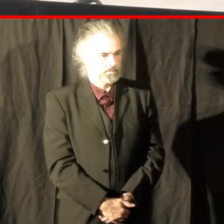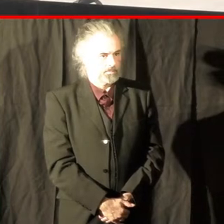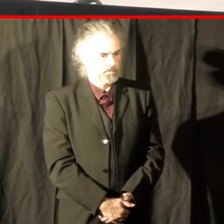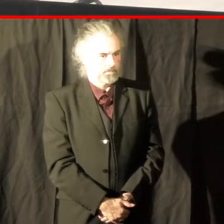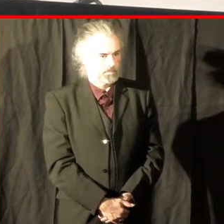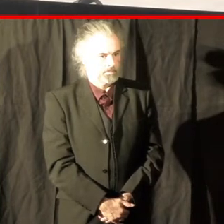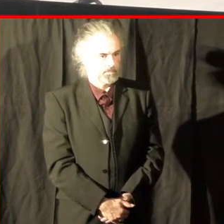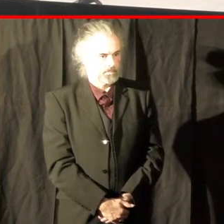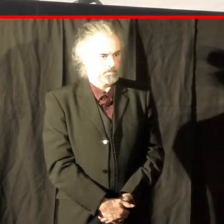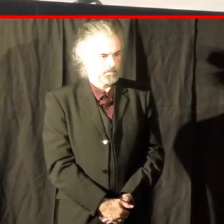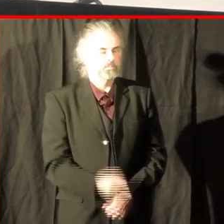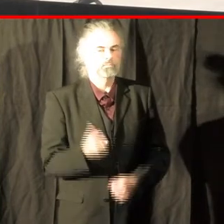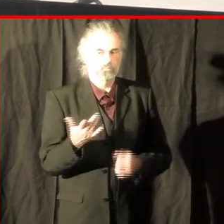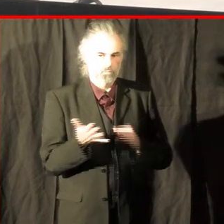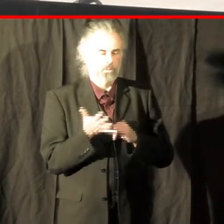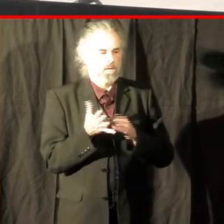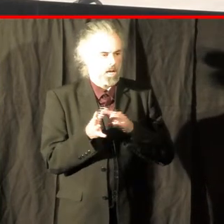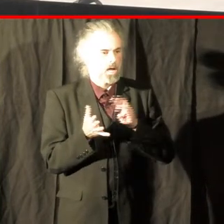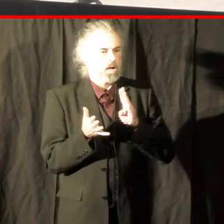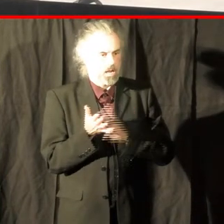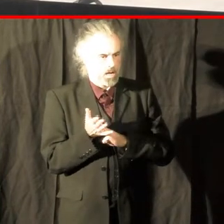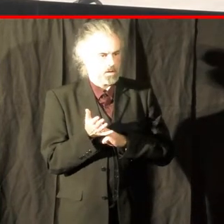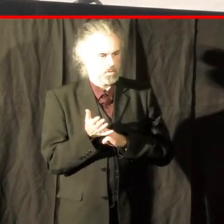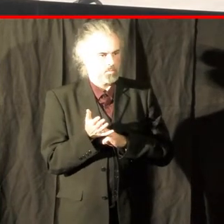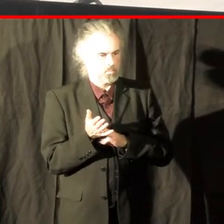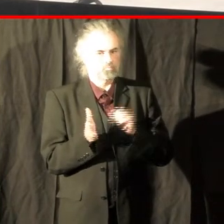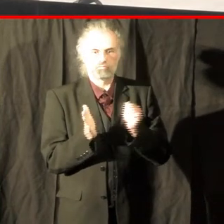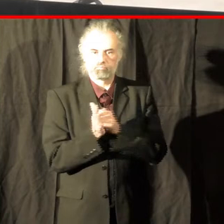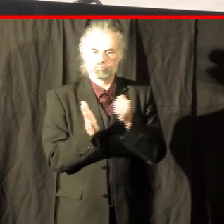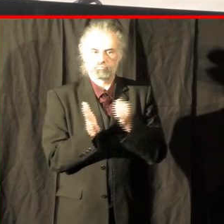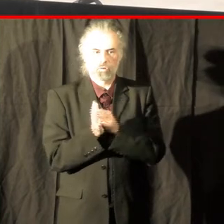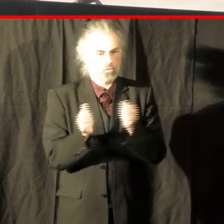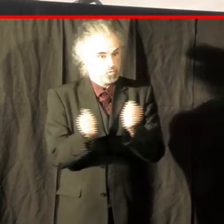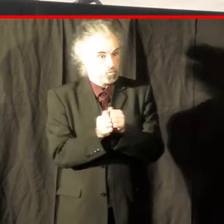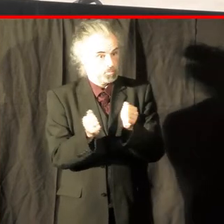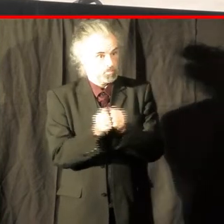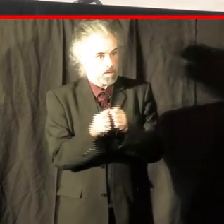So, Sam publishes the article